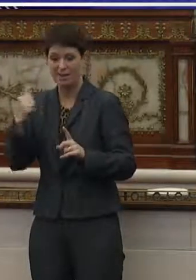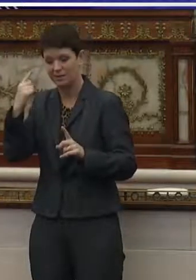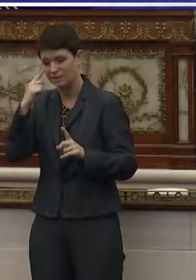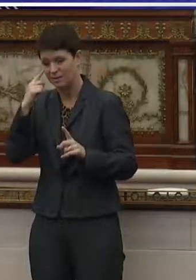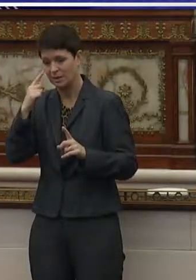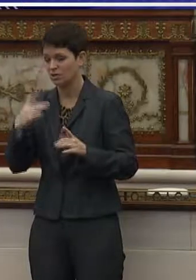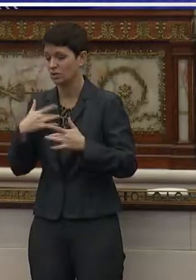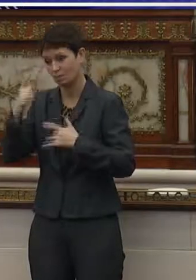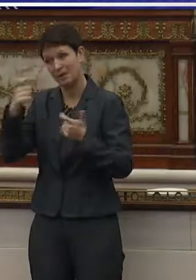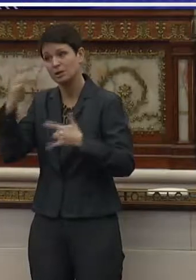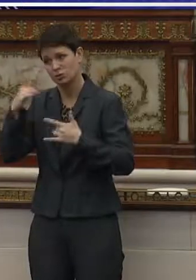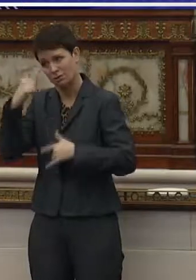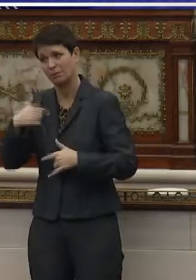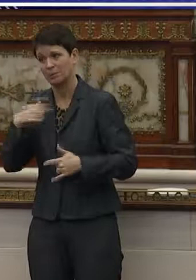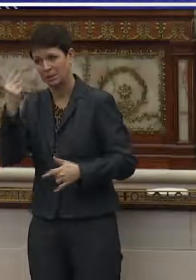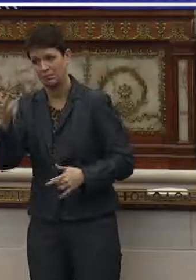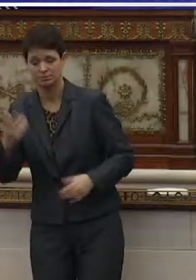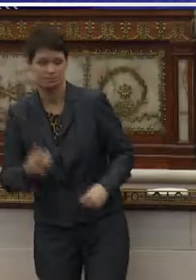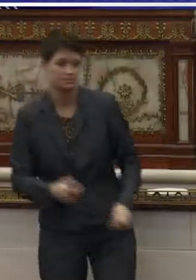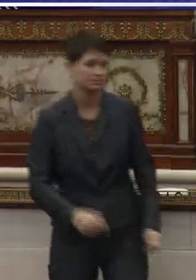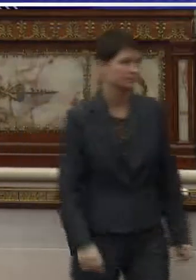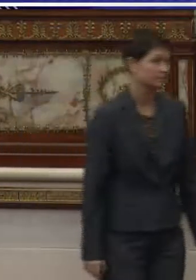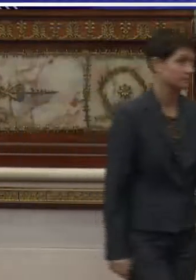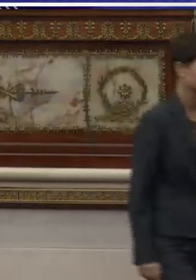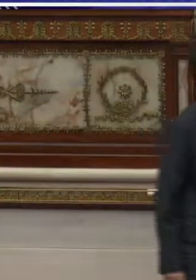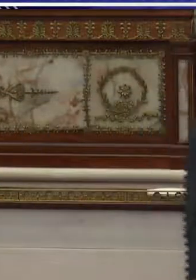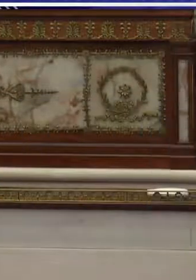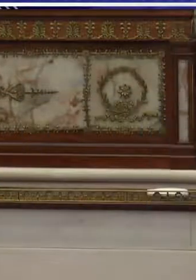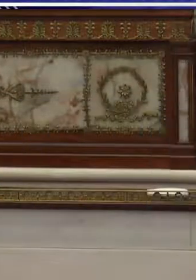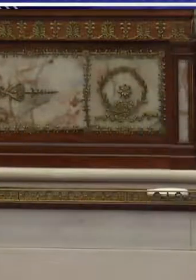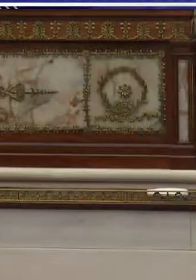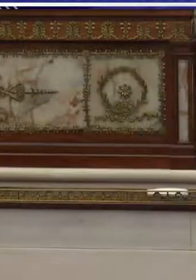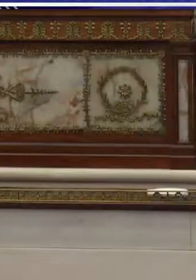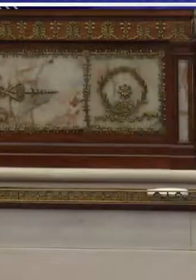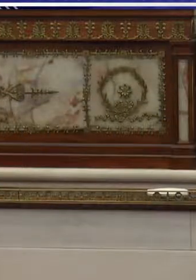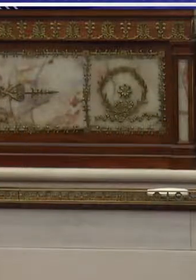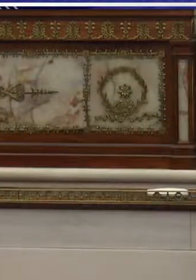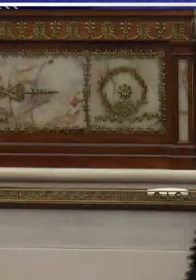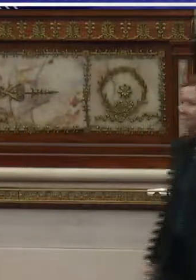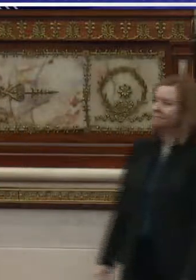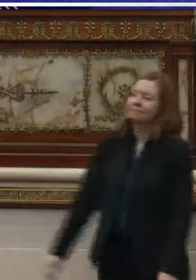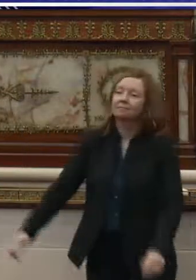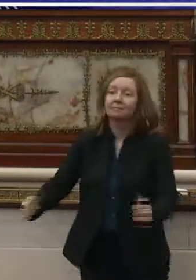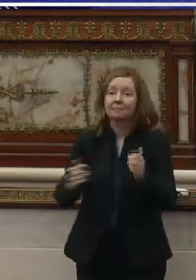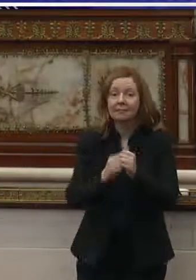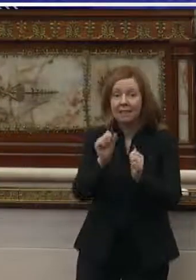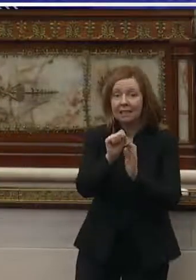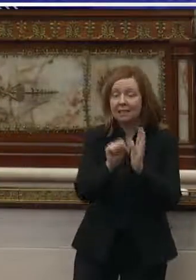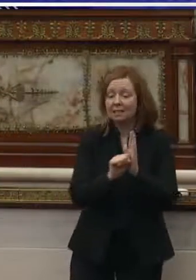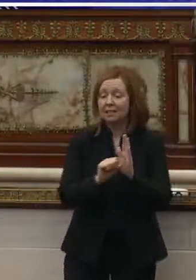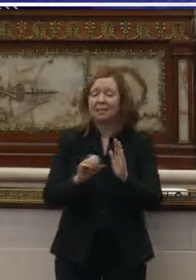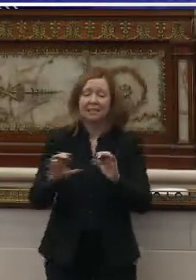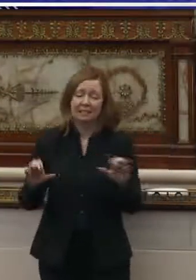it's a concern for me. Let me say that there's a patchwork across the country. Each state has done it somewhat